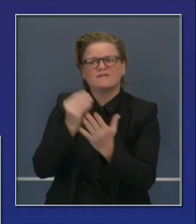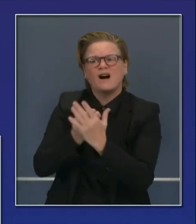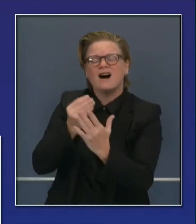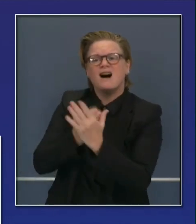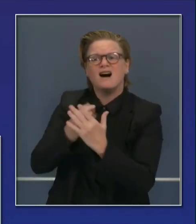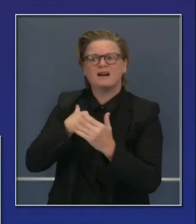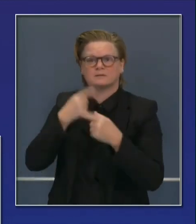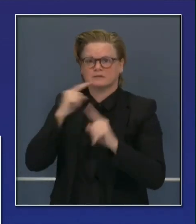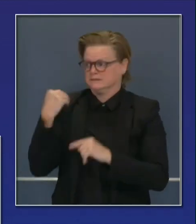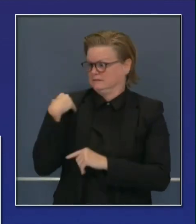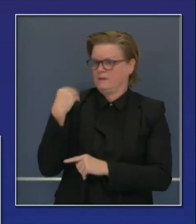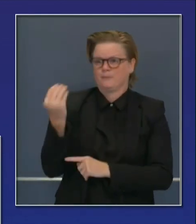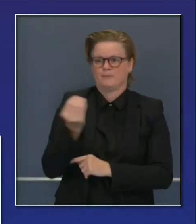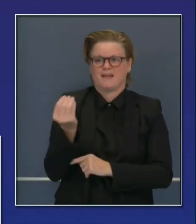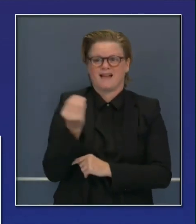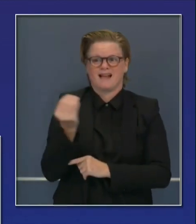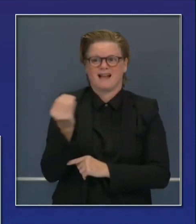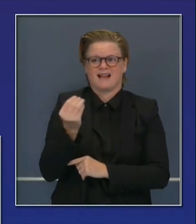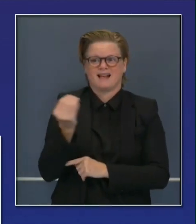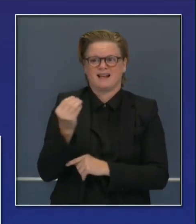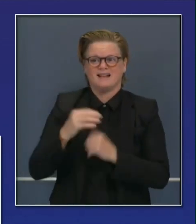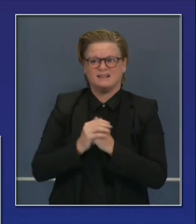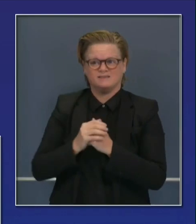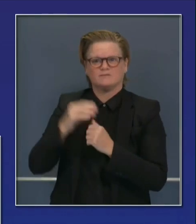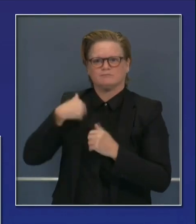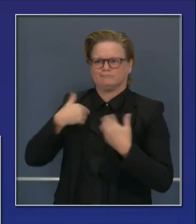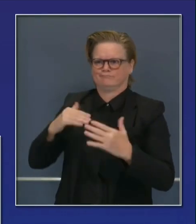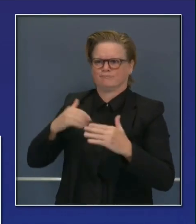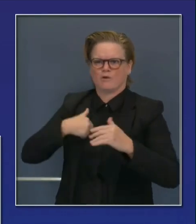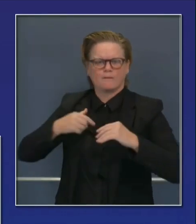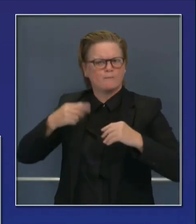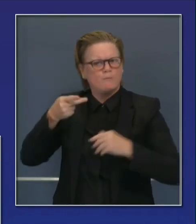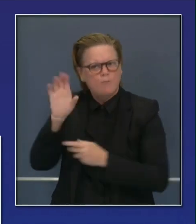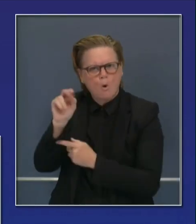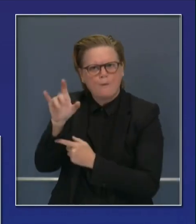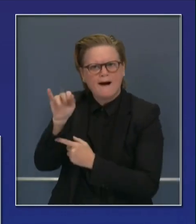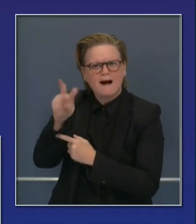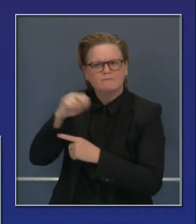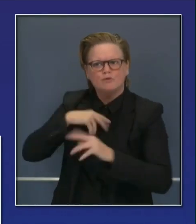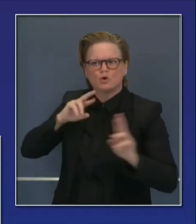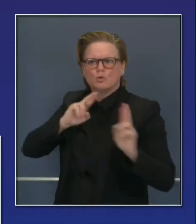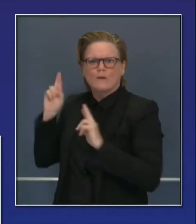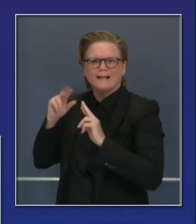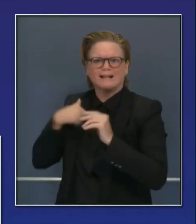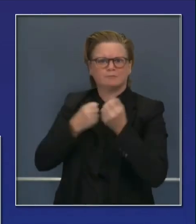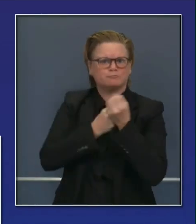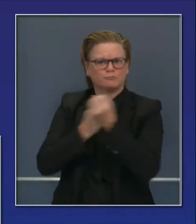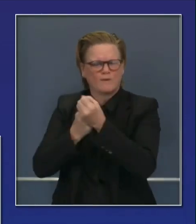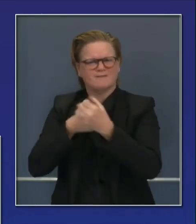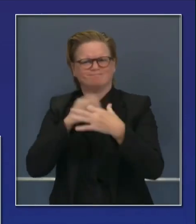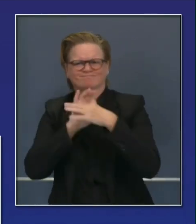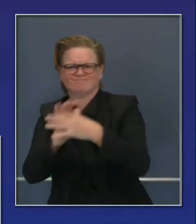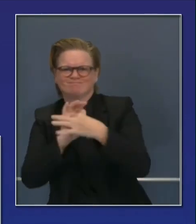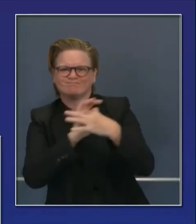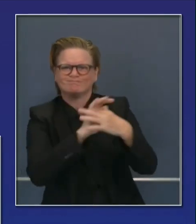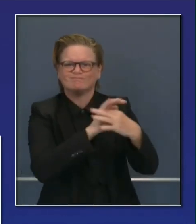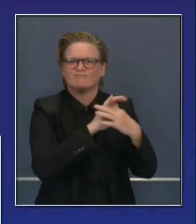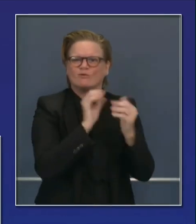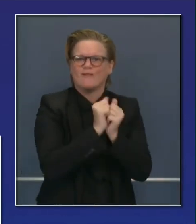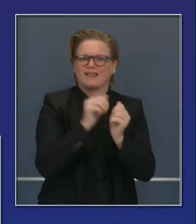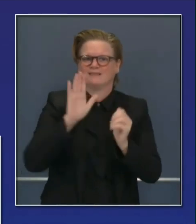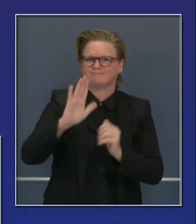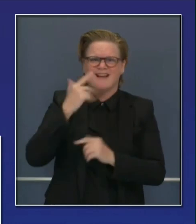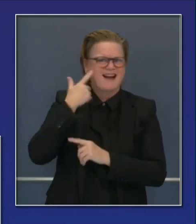new proactive efforts in support and in counsel and cooperation with the California legislature, which has been